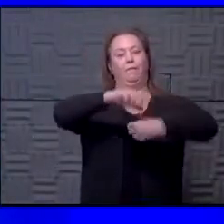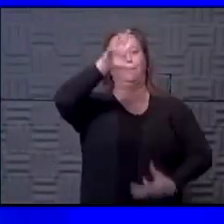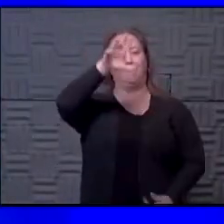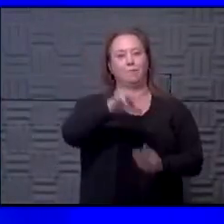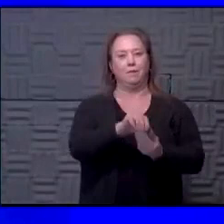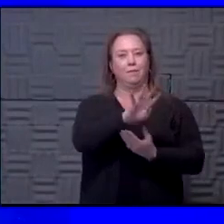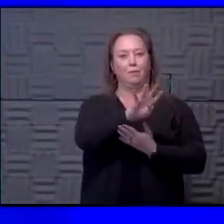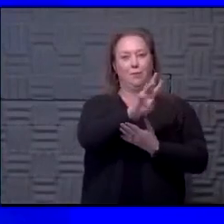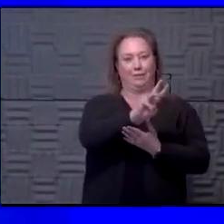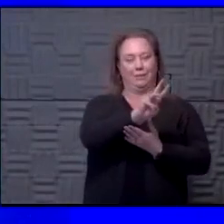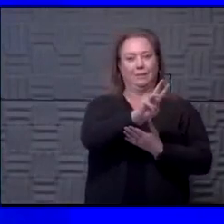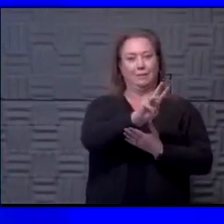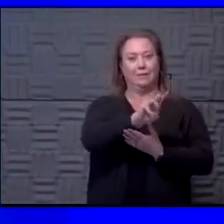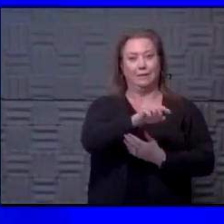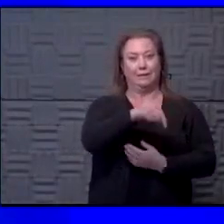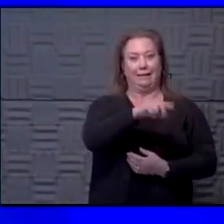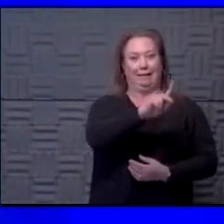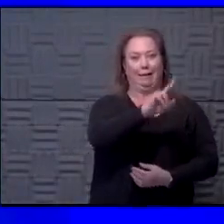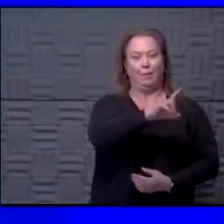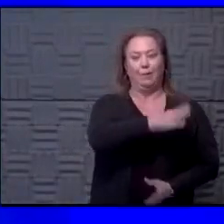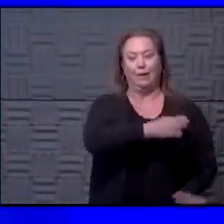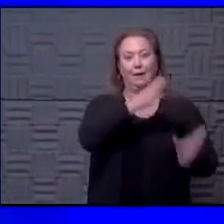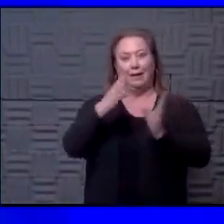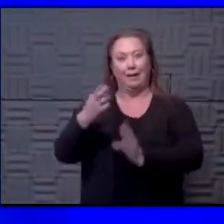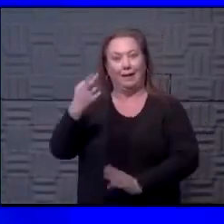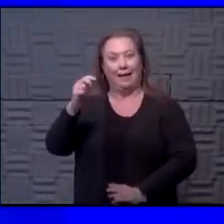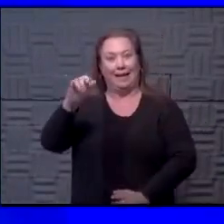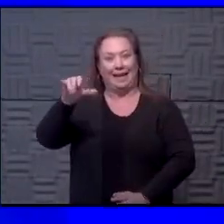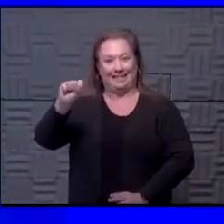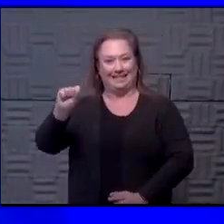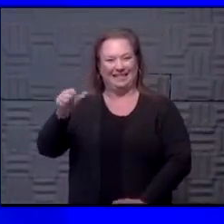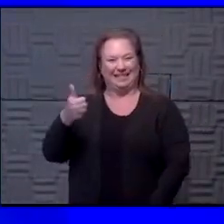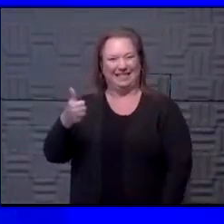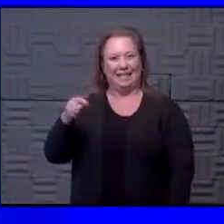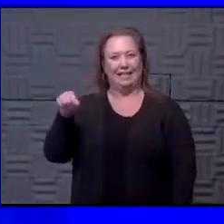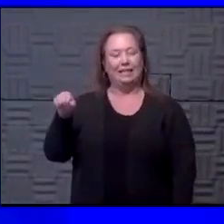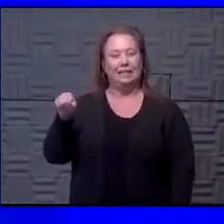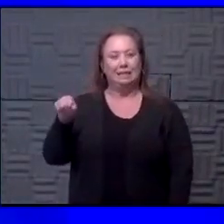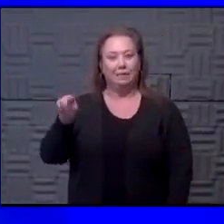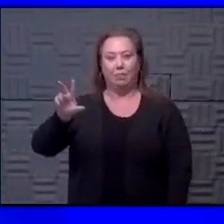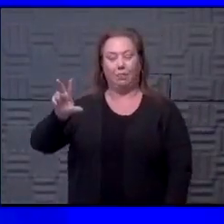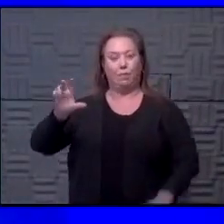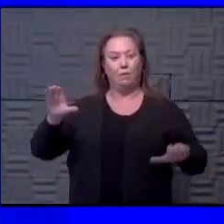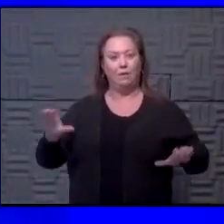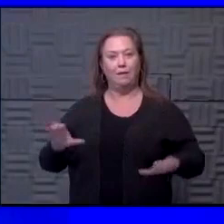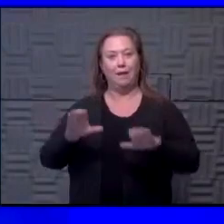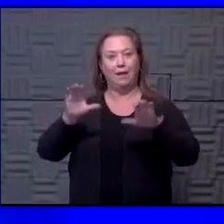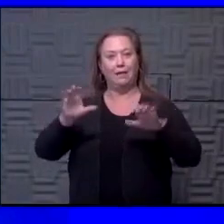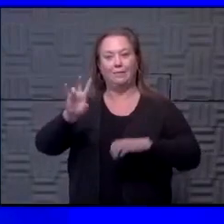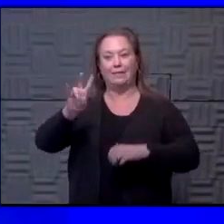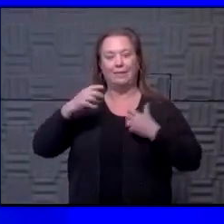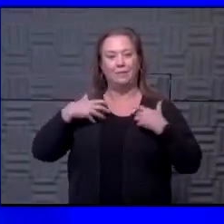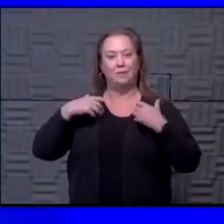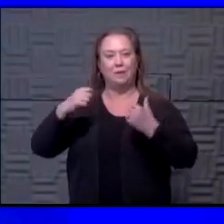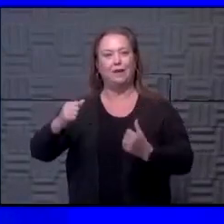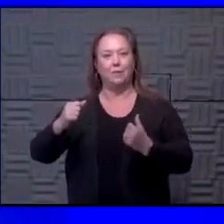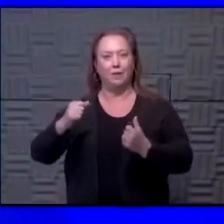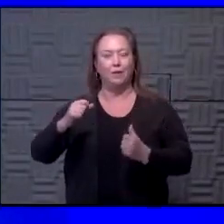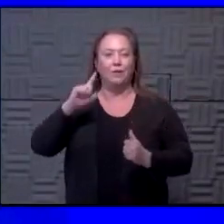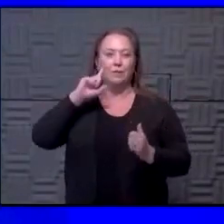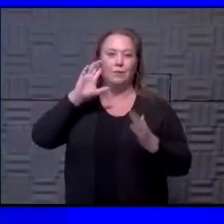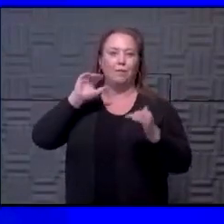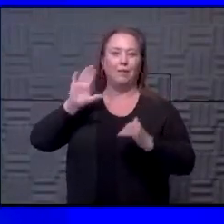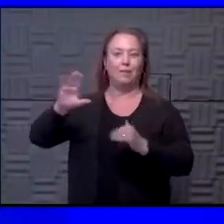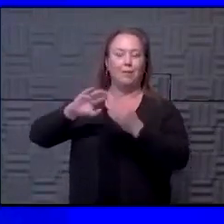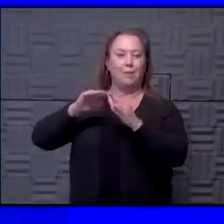46 total patients. Hays still has 10, but only 3 active and 7 recovery, so hopefully their numbers